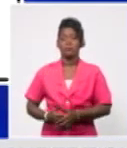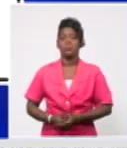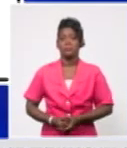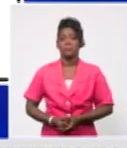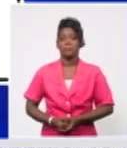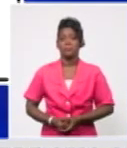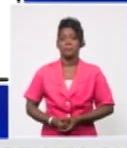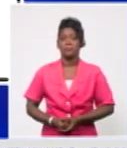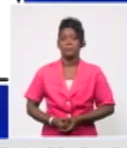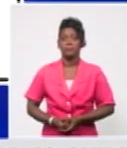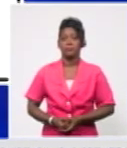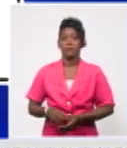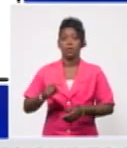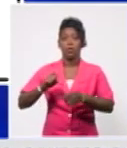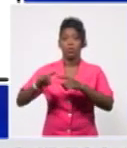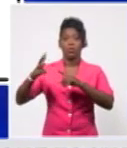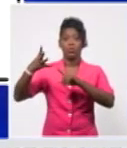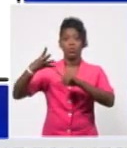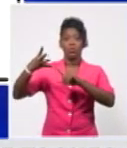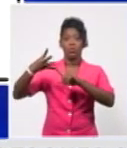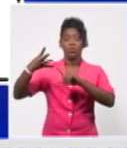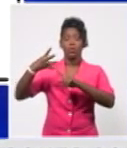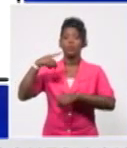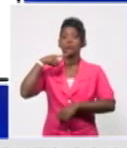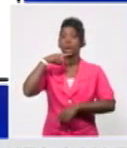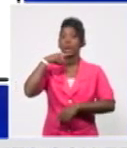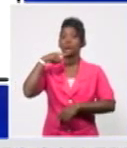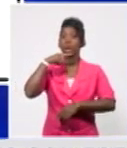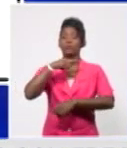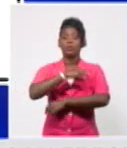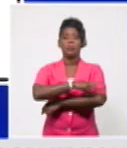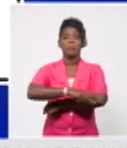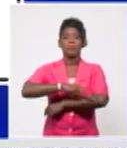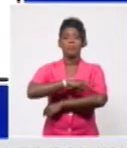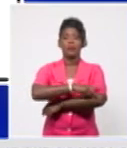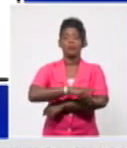4,238,446 confirmed cases and